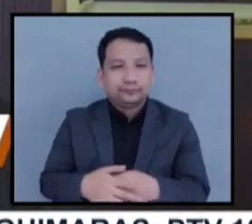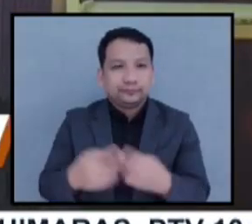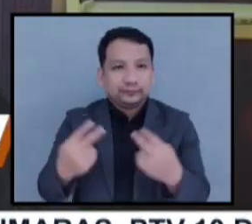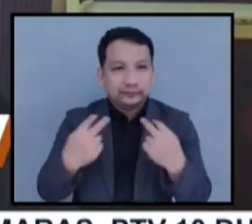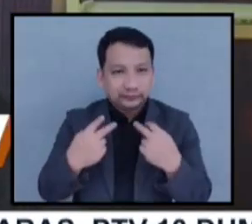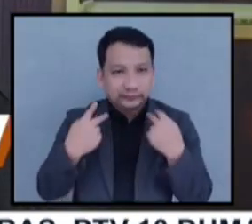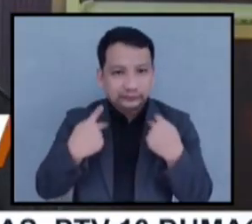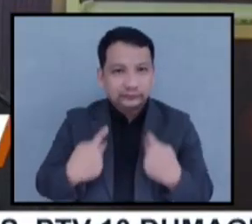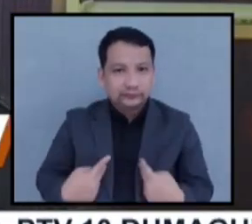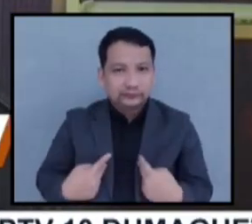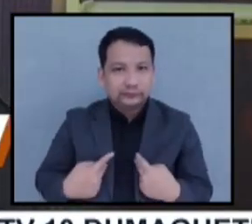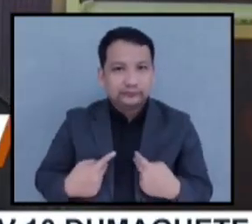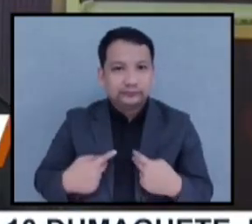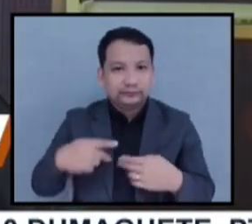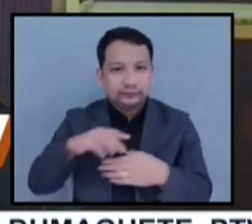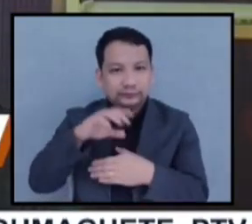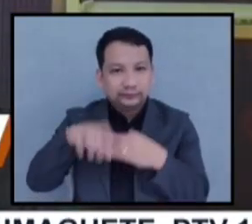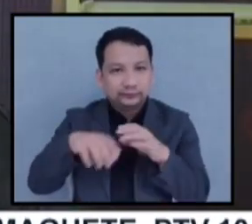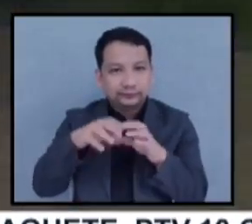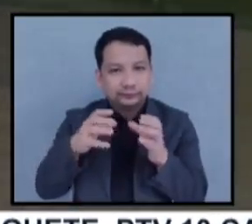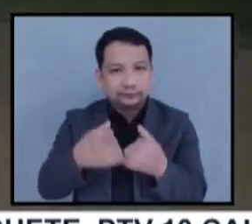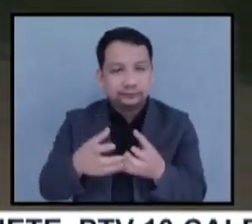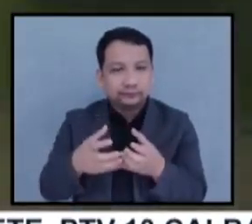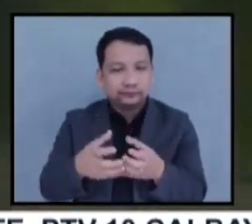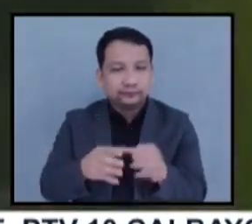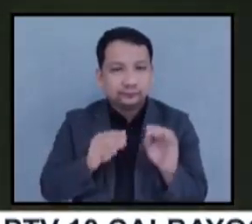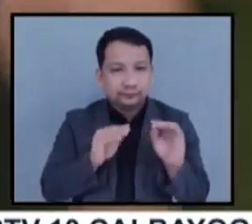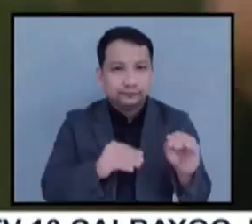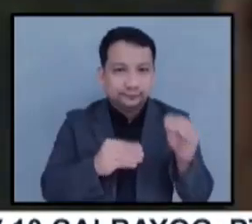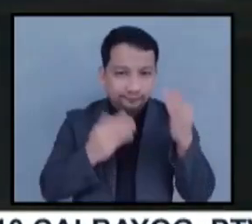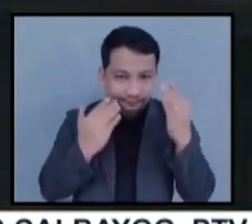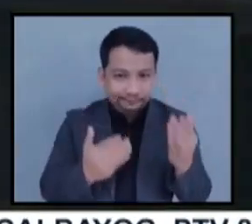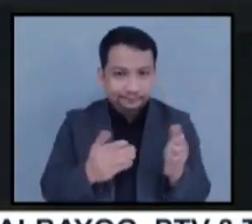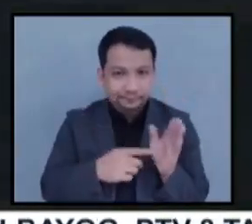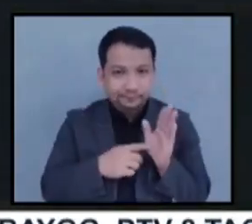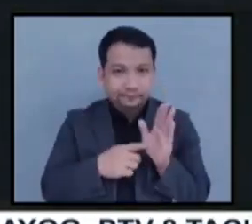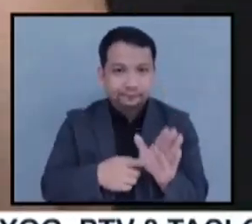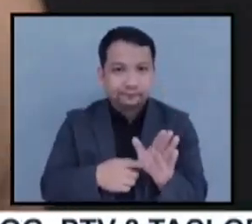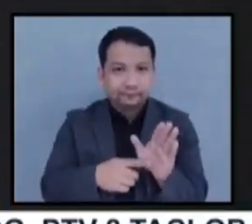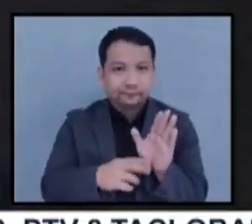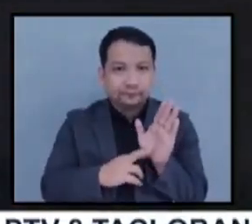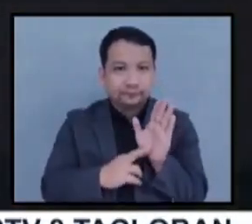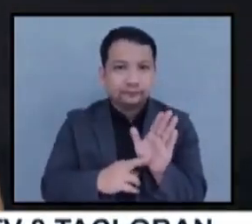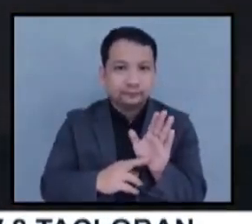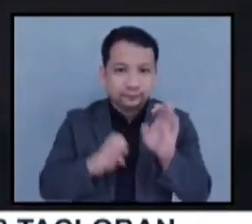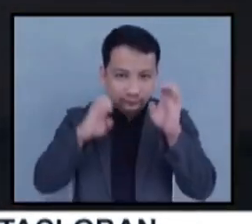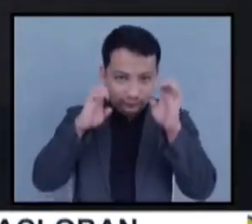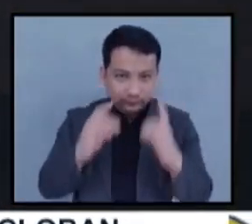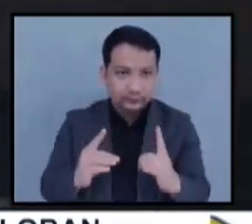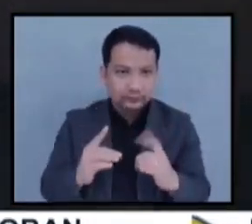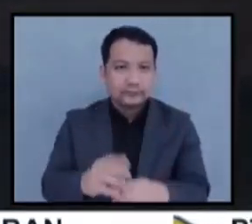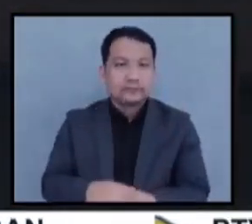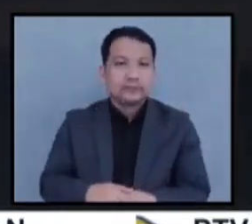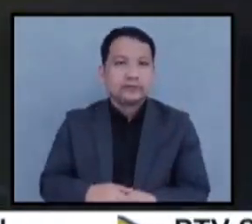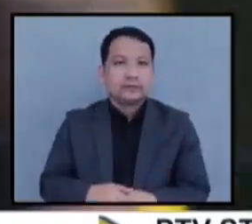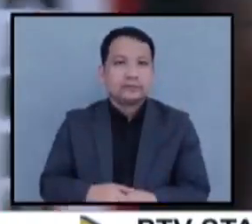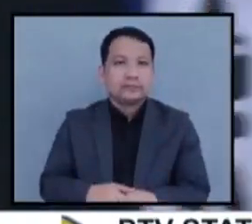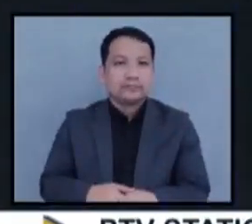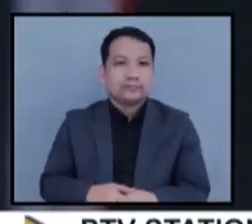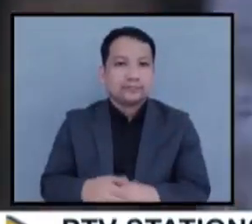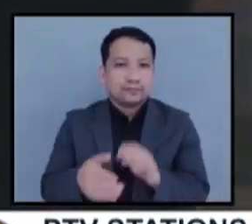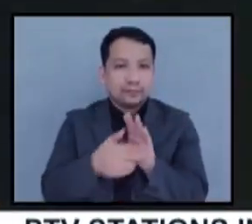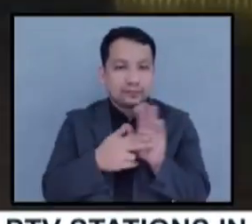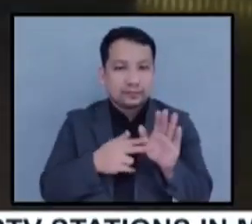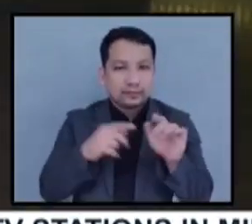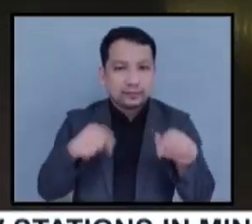overall package. What I'm injecting to them is actually, they need to be an ambassador of education. Education talaga ang medyo highlight namin talaga for